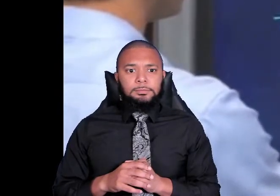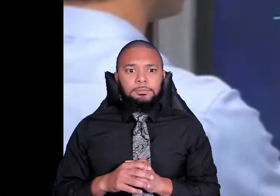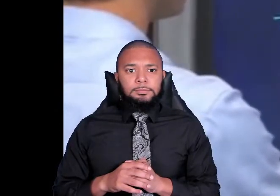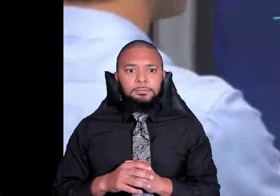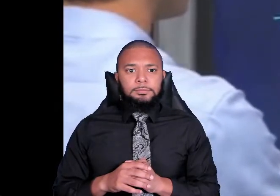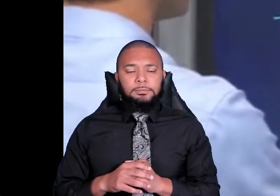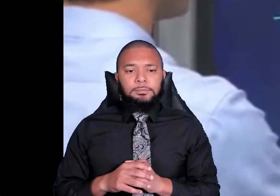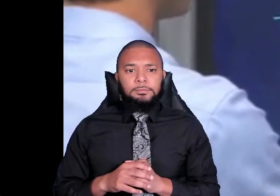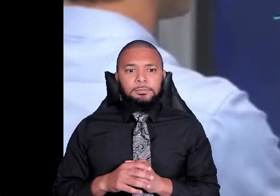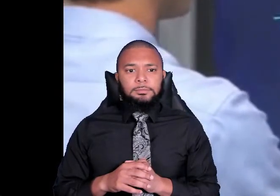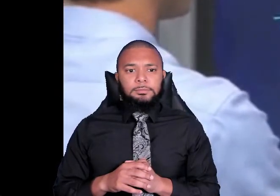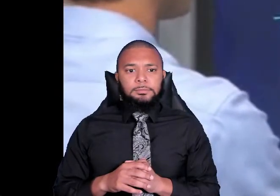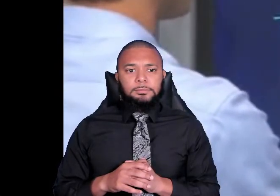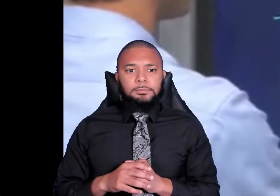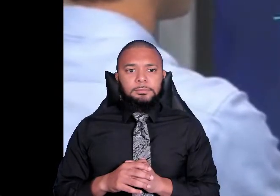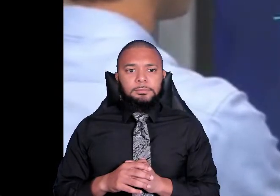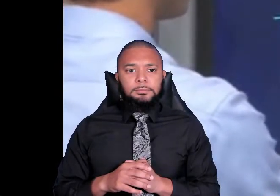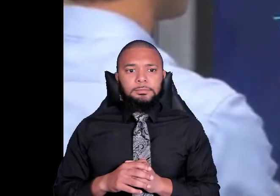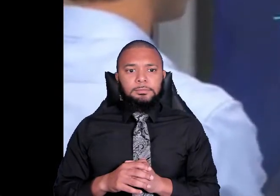2.